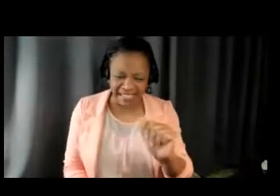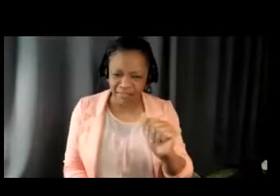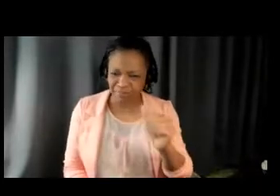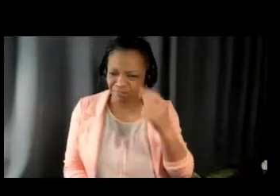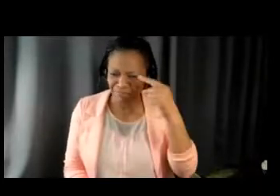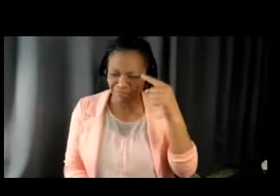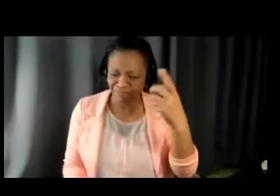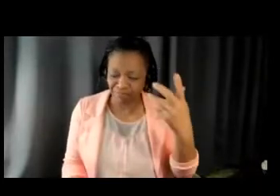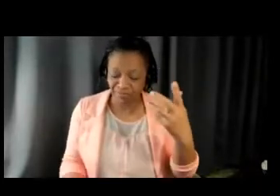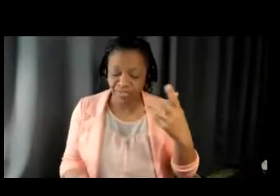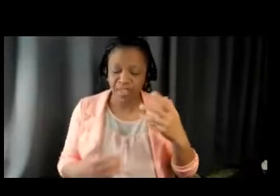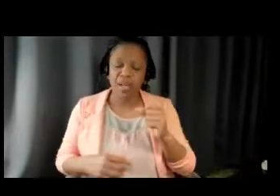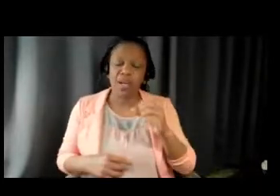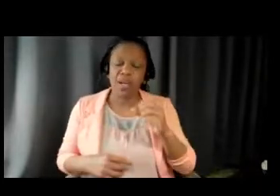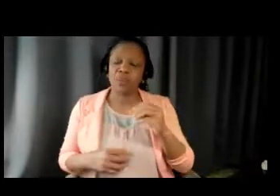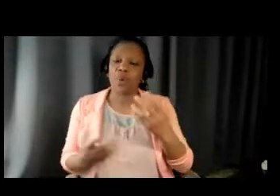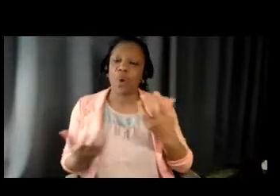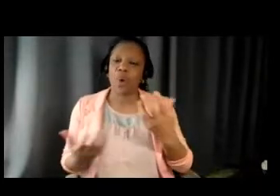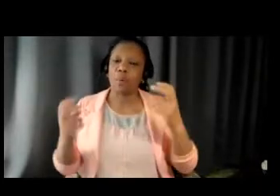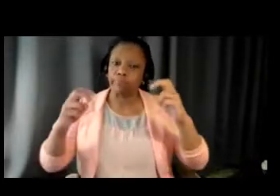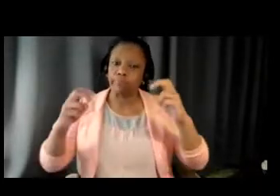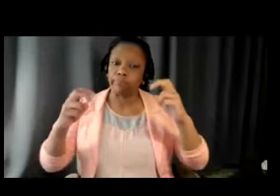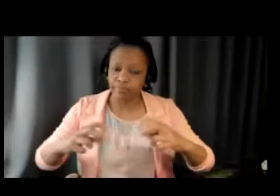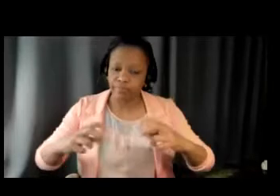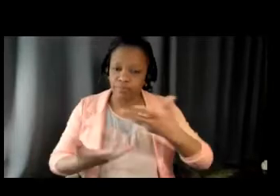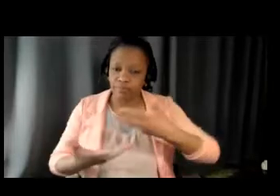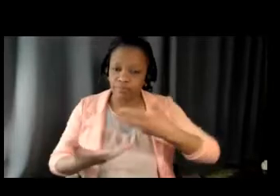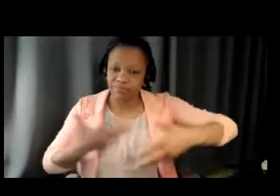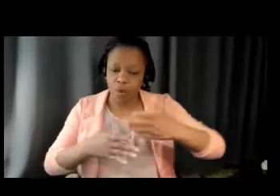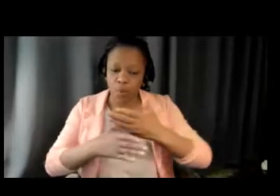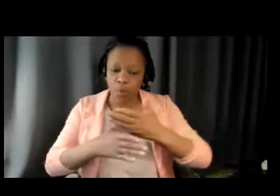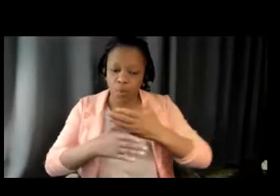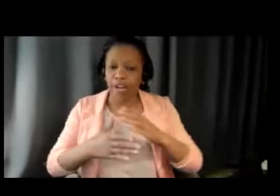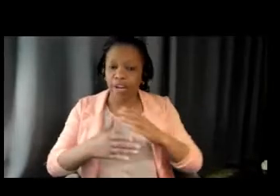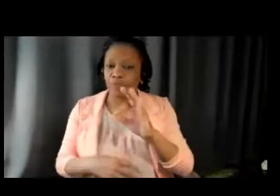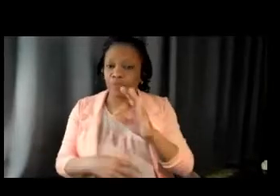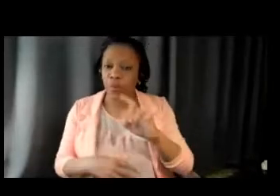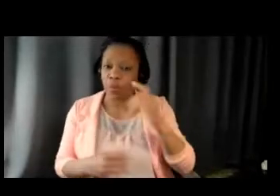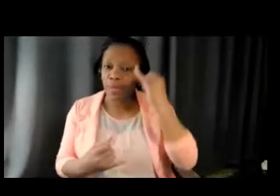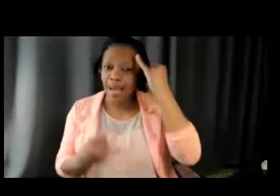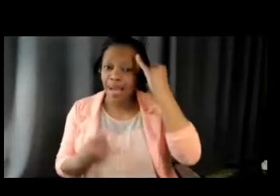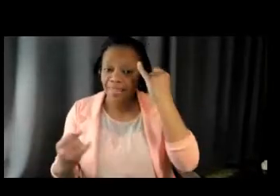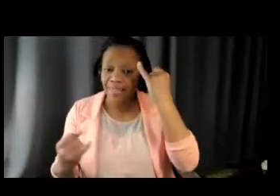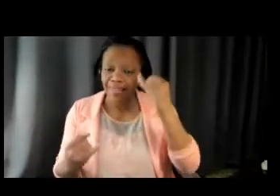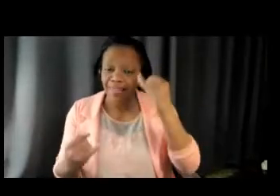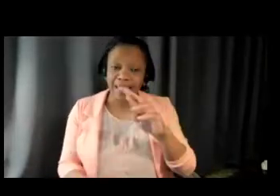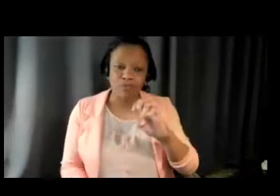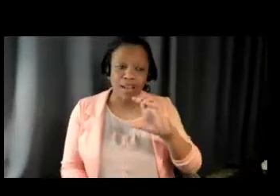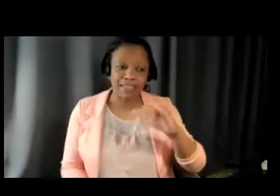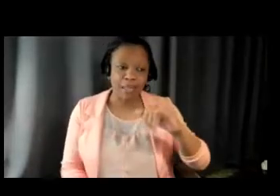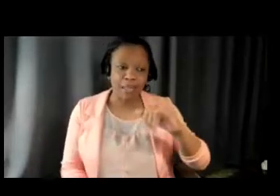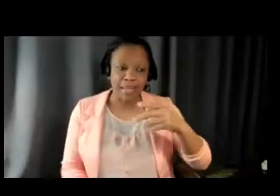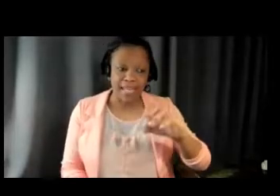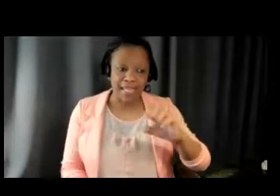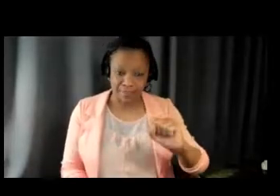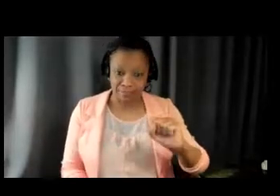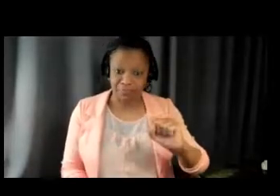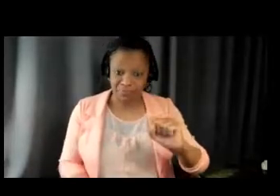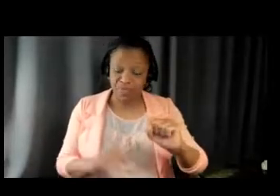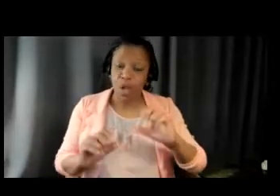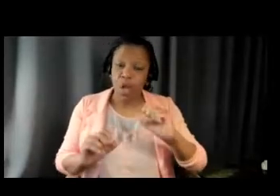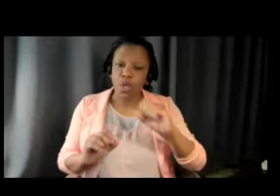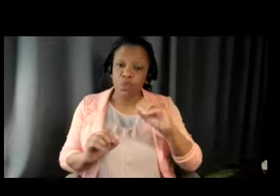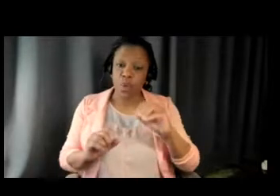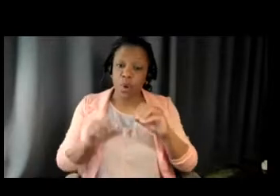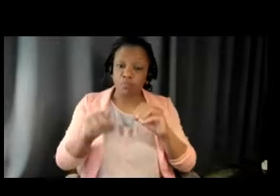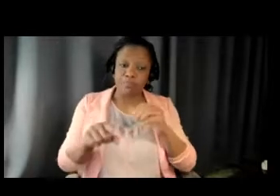stories around dishes, share recipes, and learn from each other in the kitchen. Ms. Butler led a session with us before the pandemic